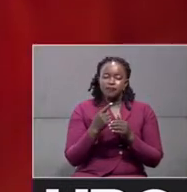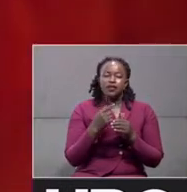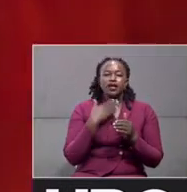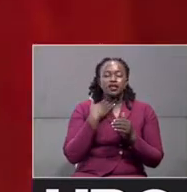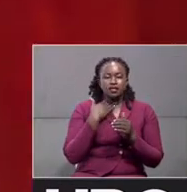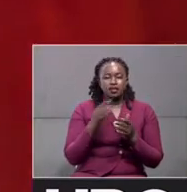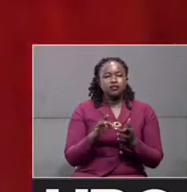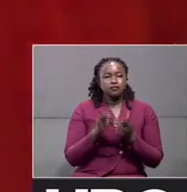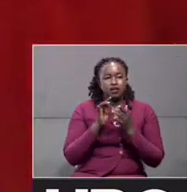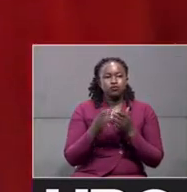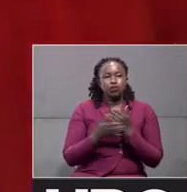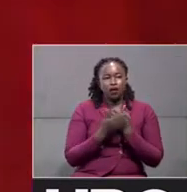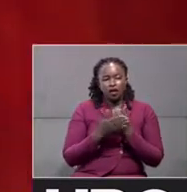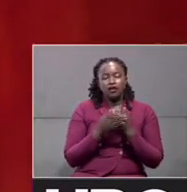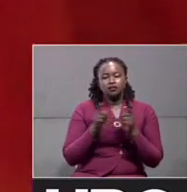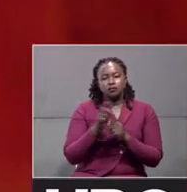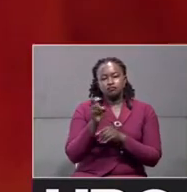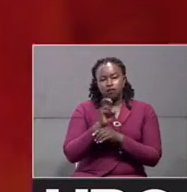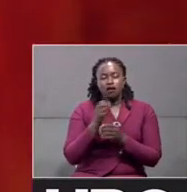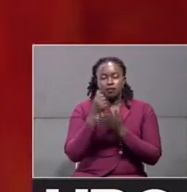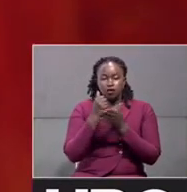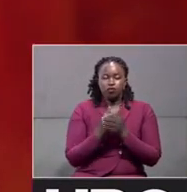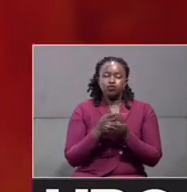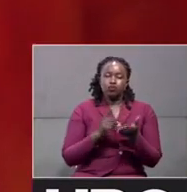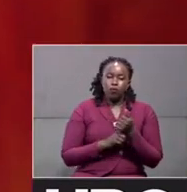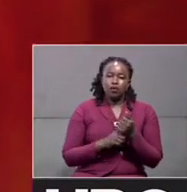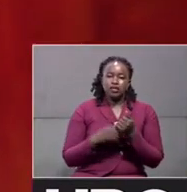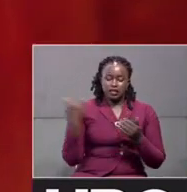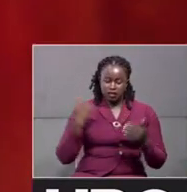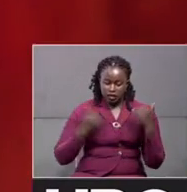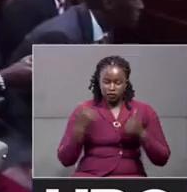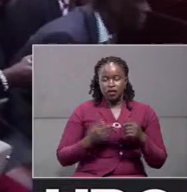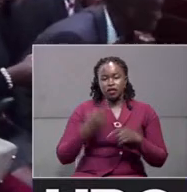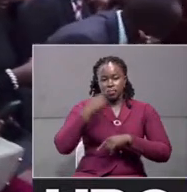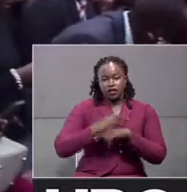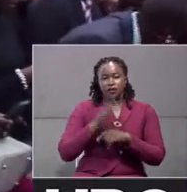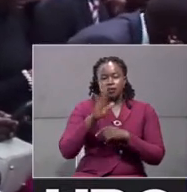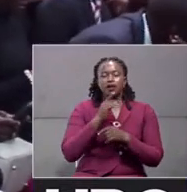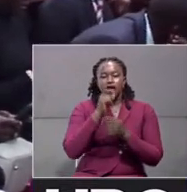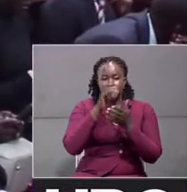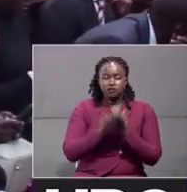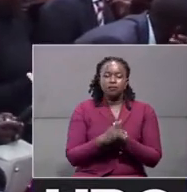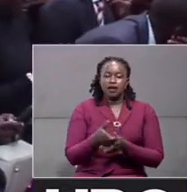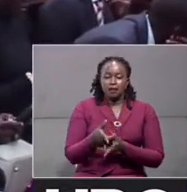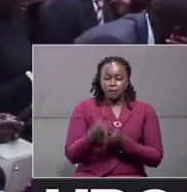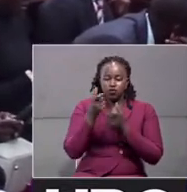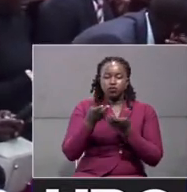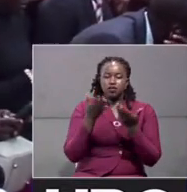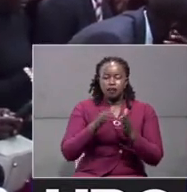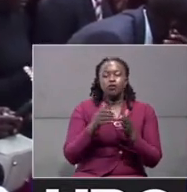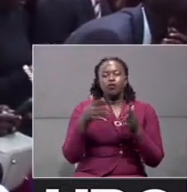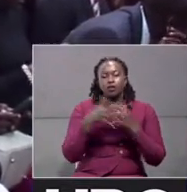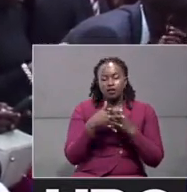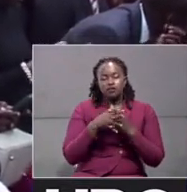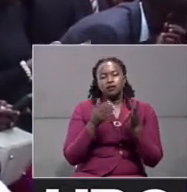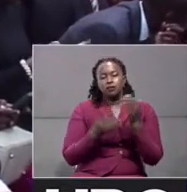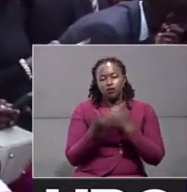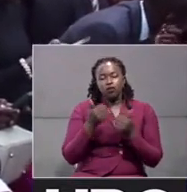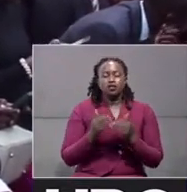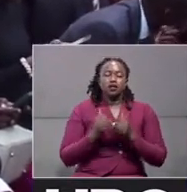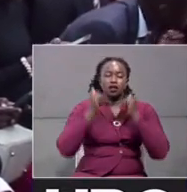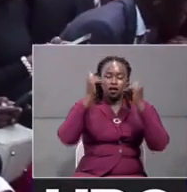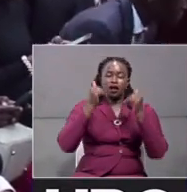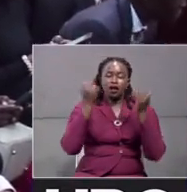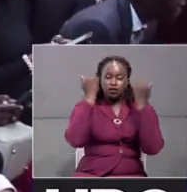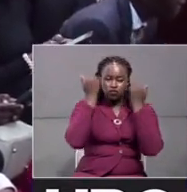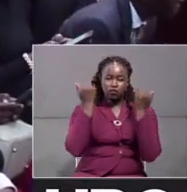care and supervision due to the injuries she sustained on the day her husband was shot dead. Wednesday morning, the High Court Criminal